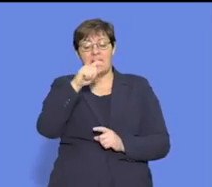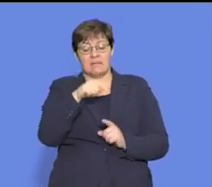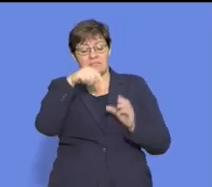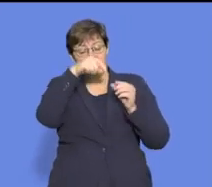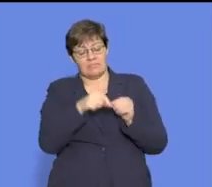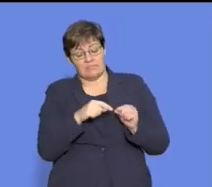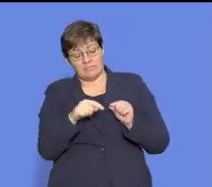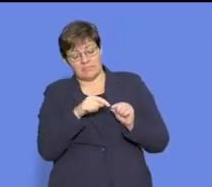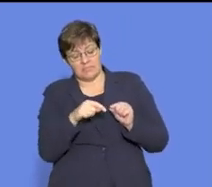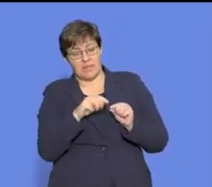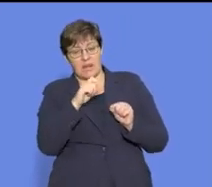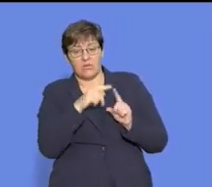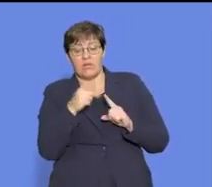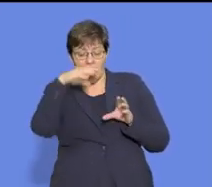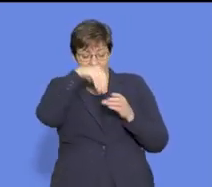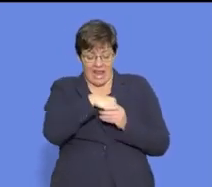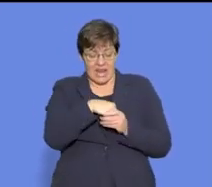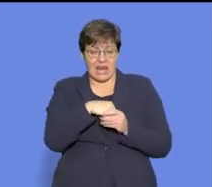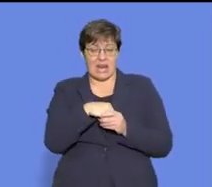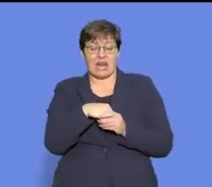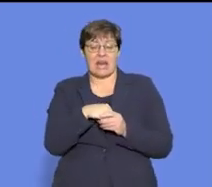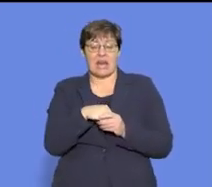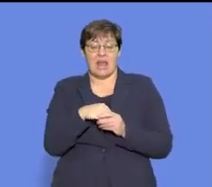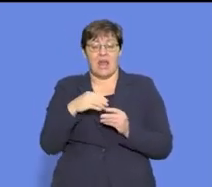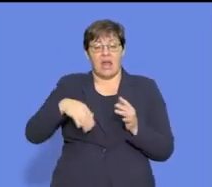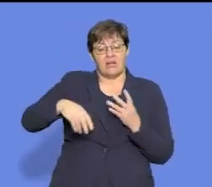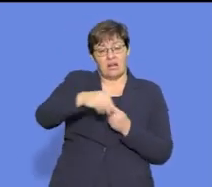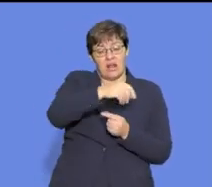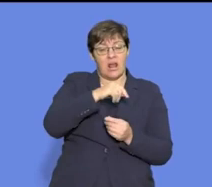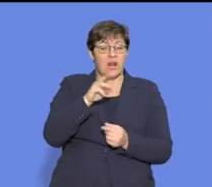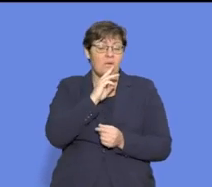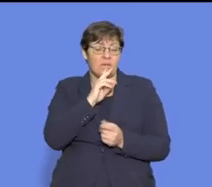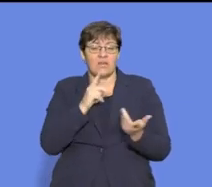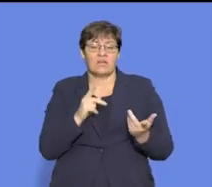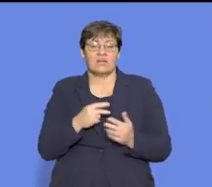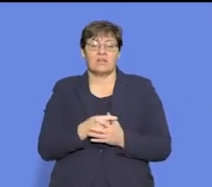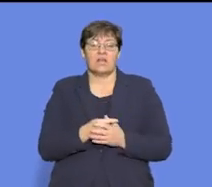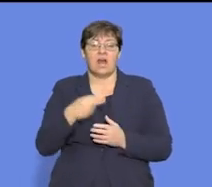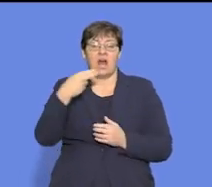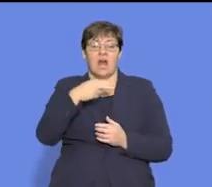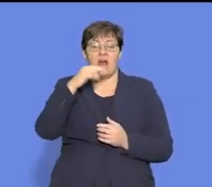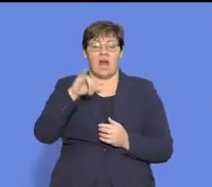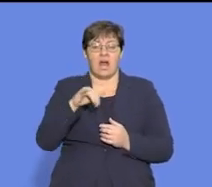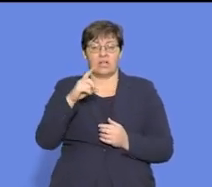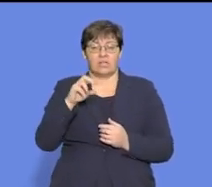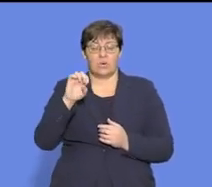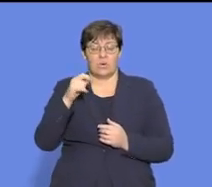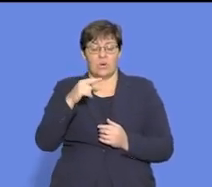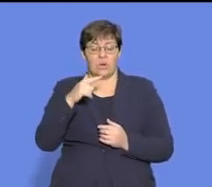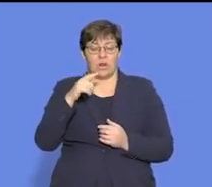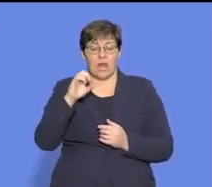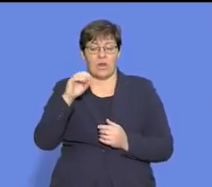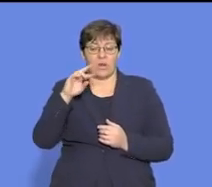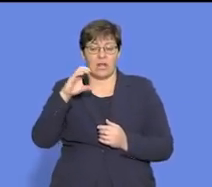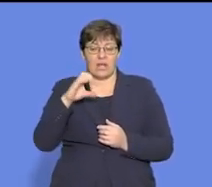the platinum electrode, and it's going to get into the liquid. The liquid is either hydrochloric acid